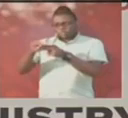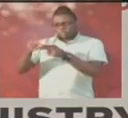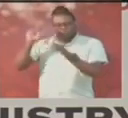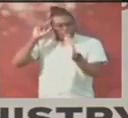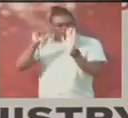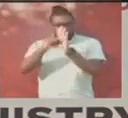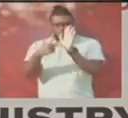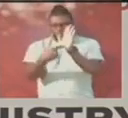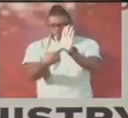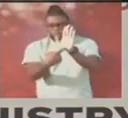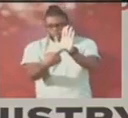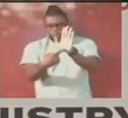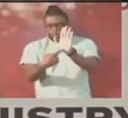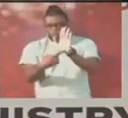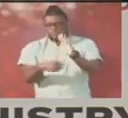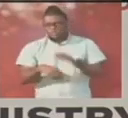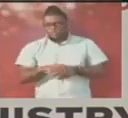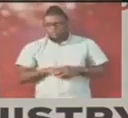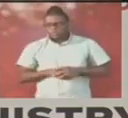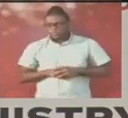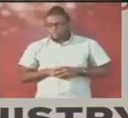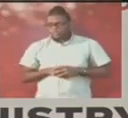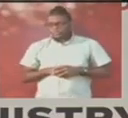depicts those figures.